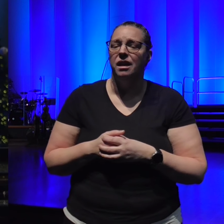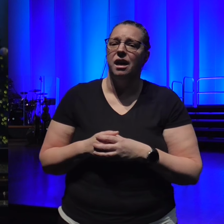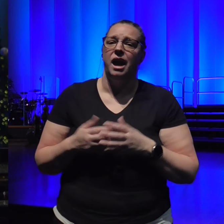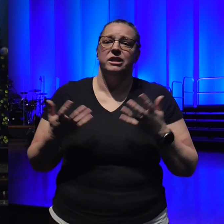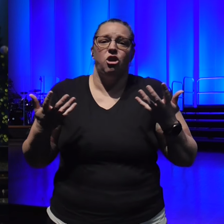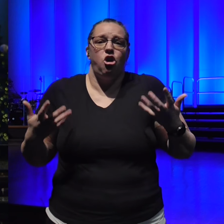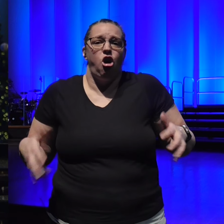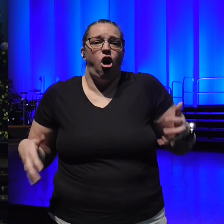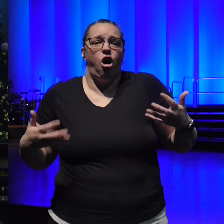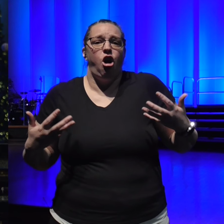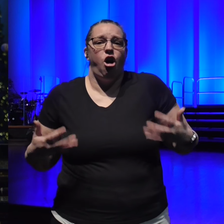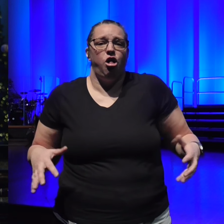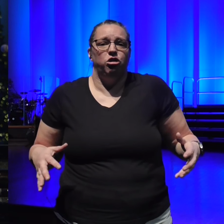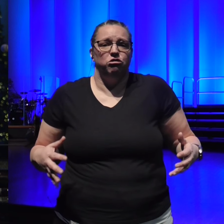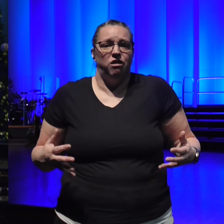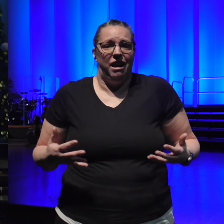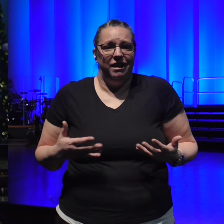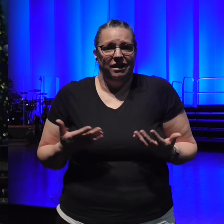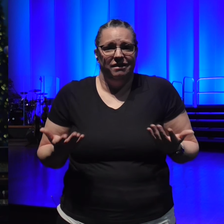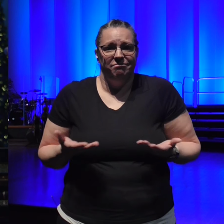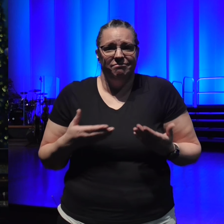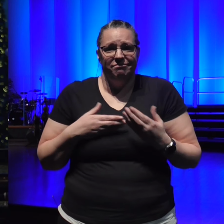was already there.